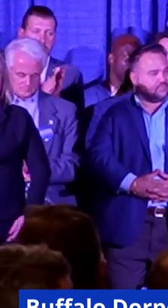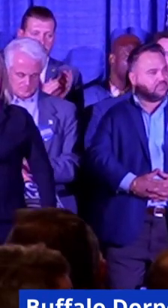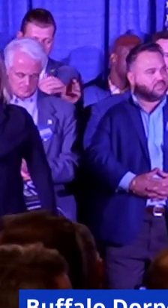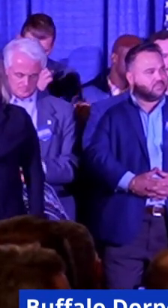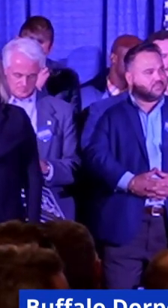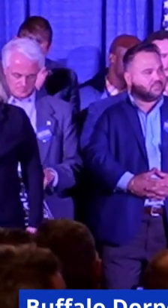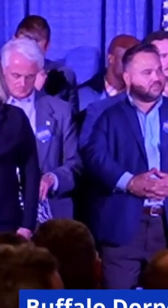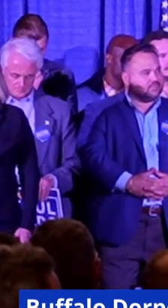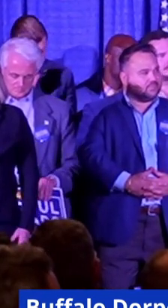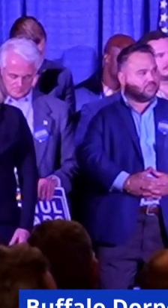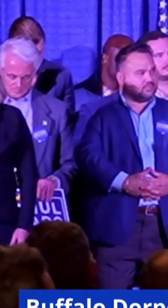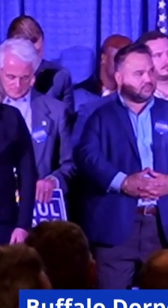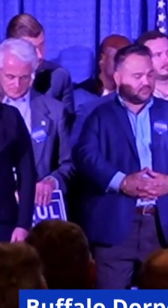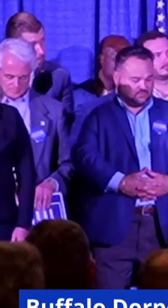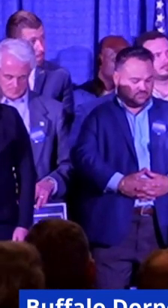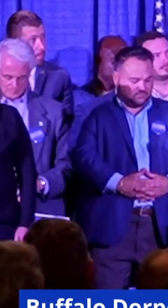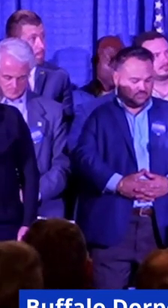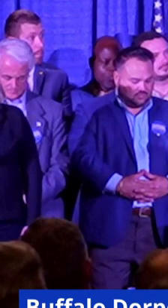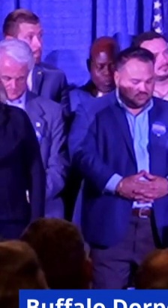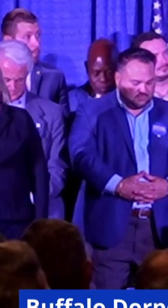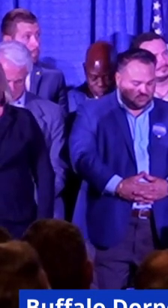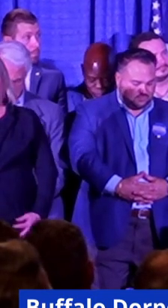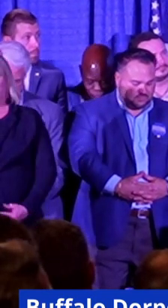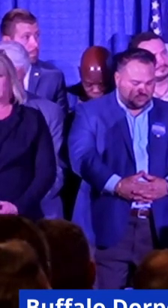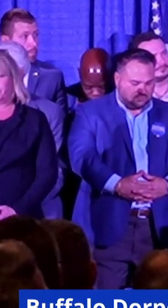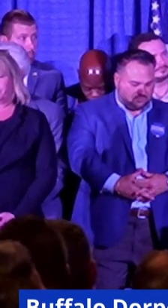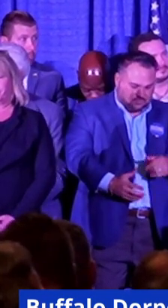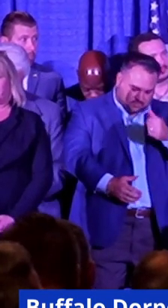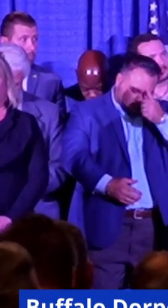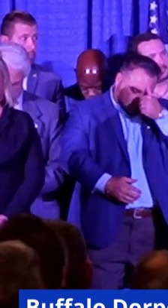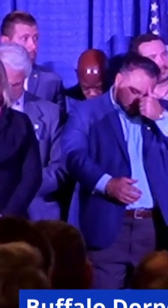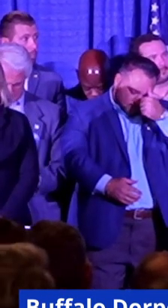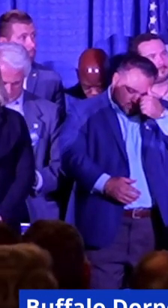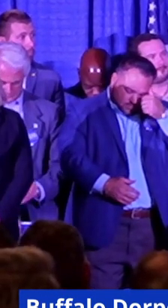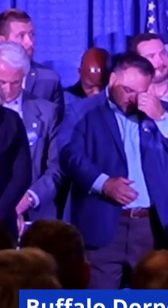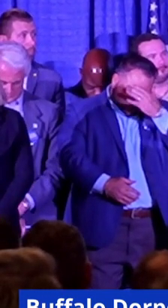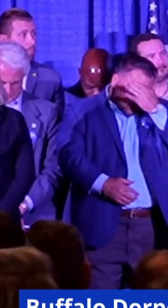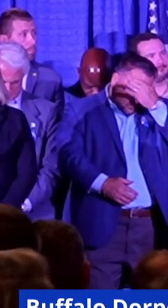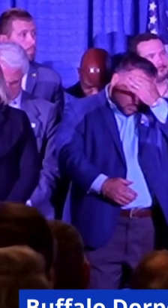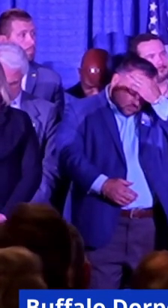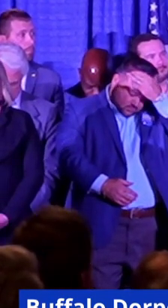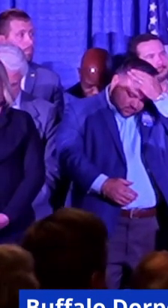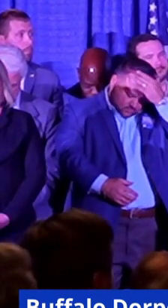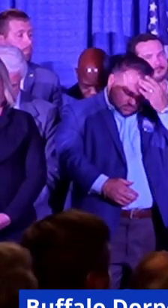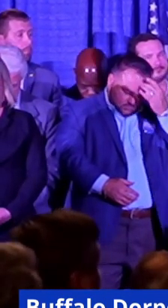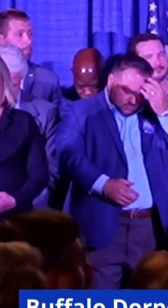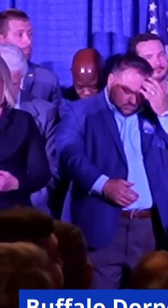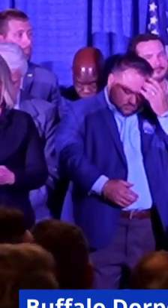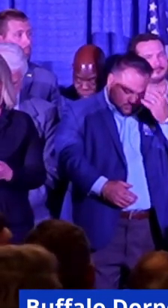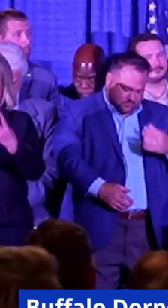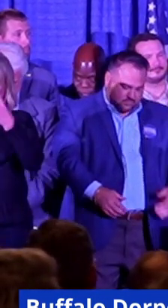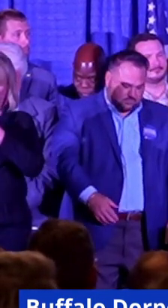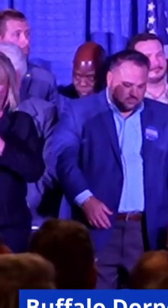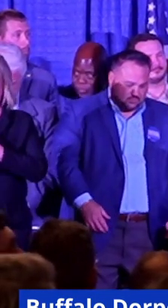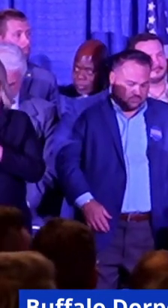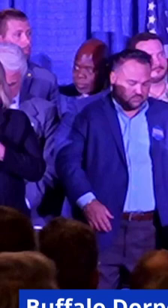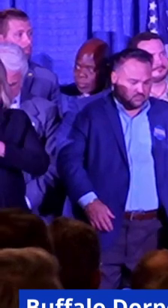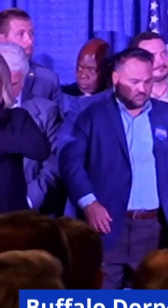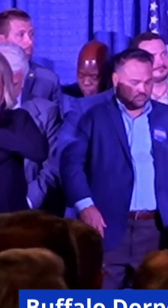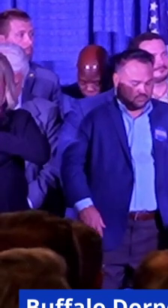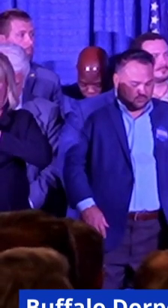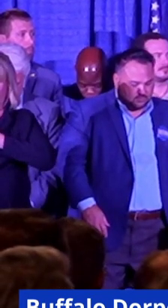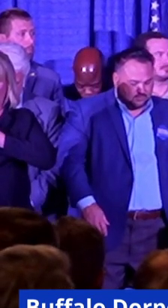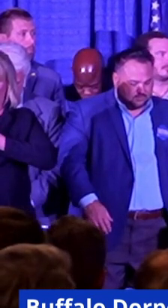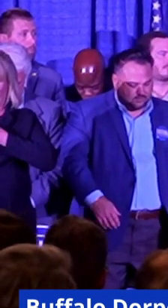In one of the darkest times in the history of our community, May